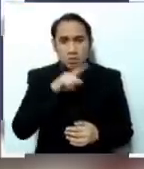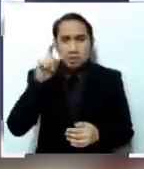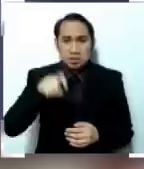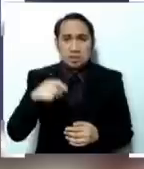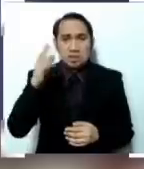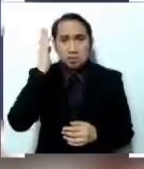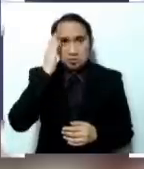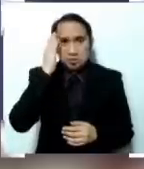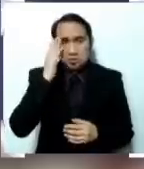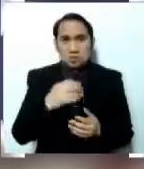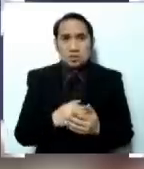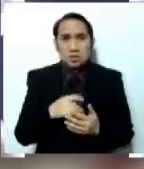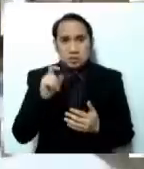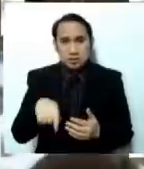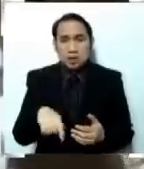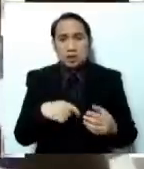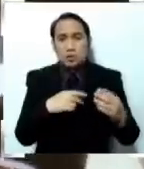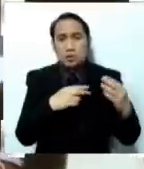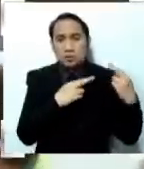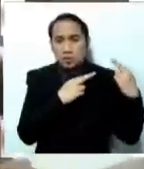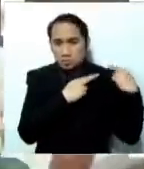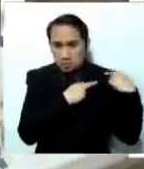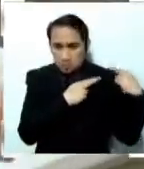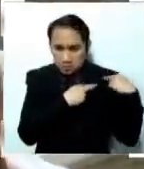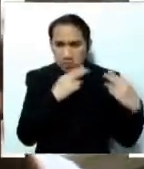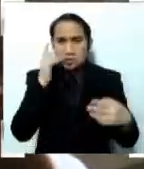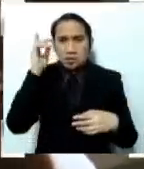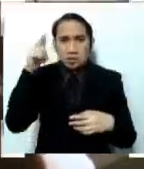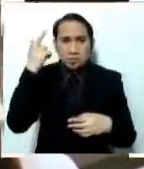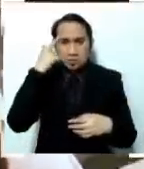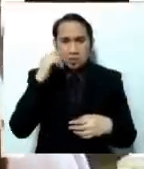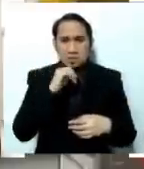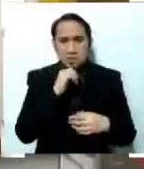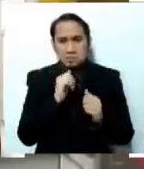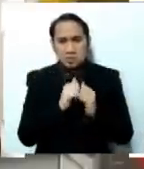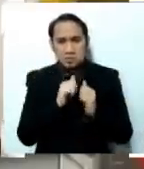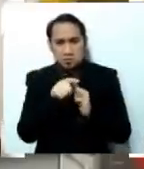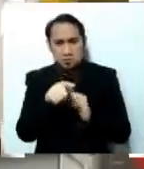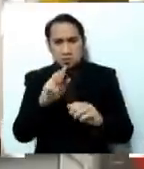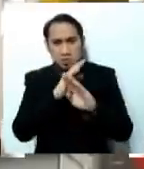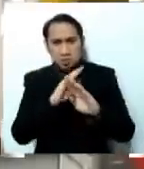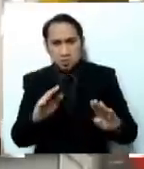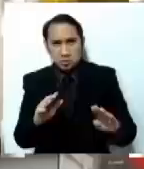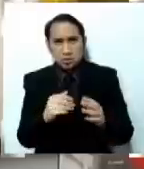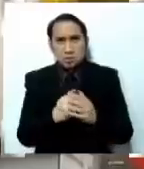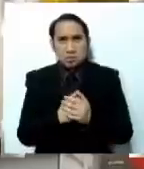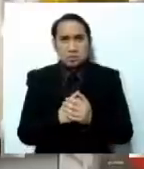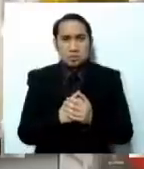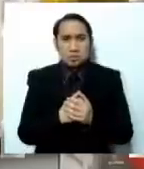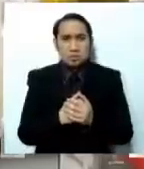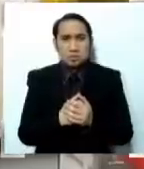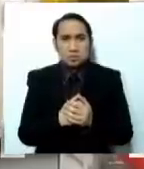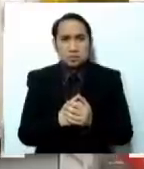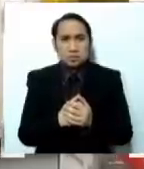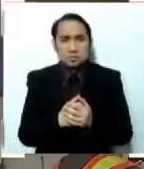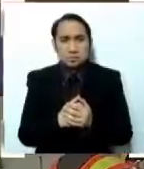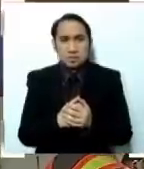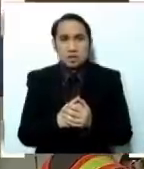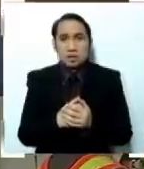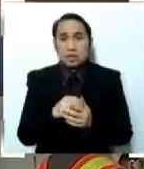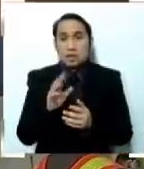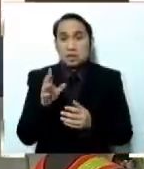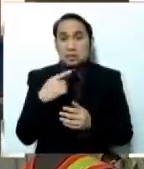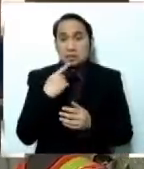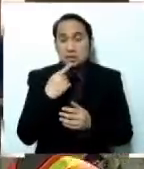the obligation of the government. Hindi yung tahimik kayo na parang nawawala lang ng bula yung bakuna. Ang sinasabi niyang